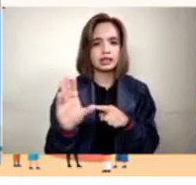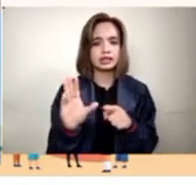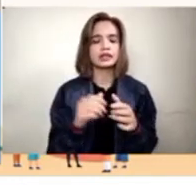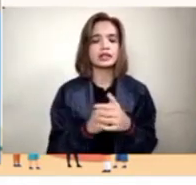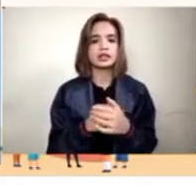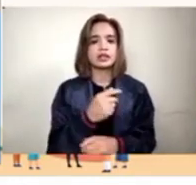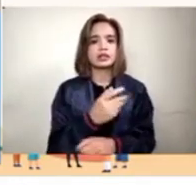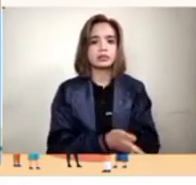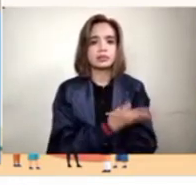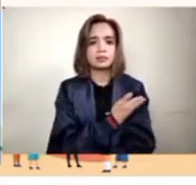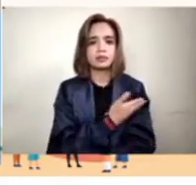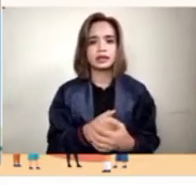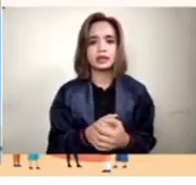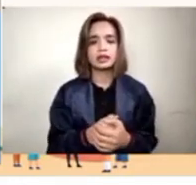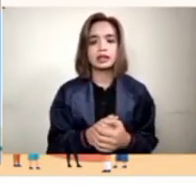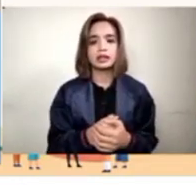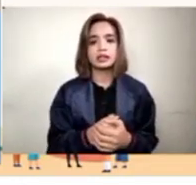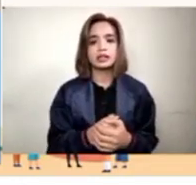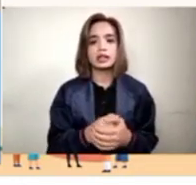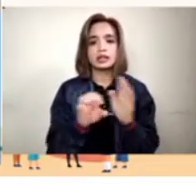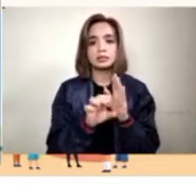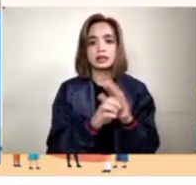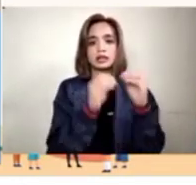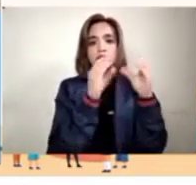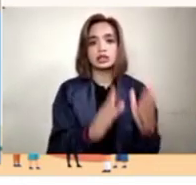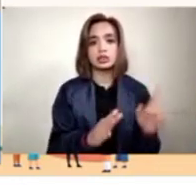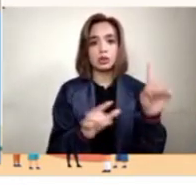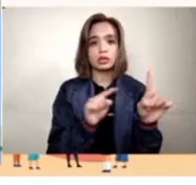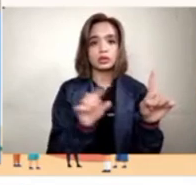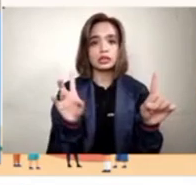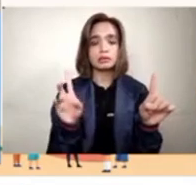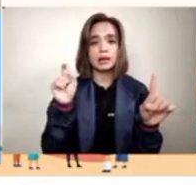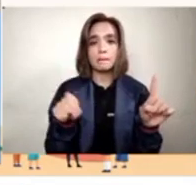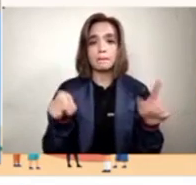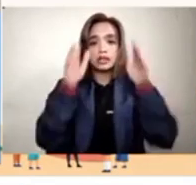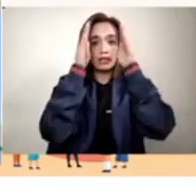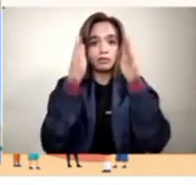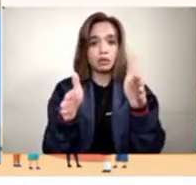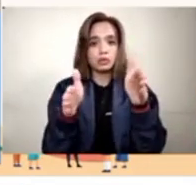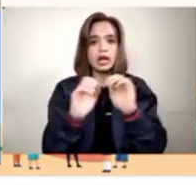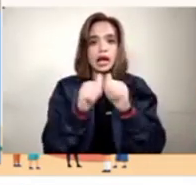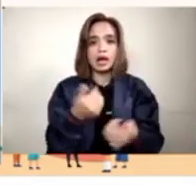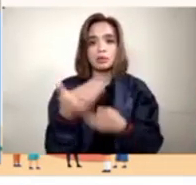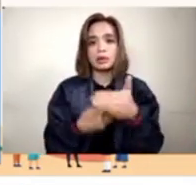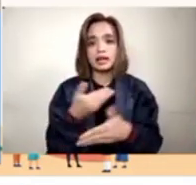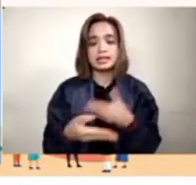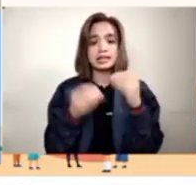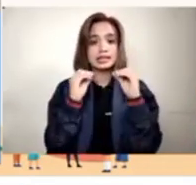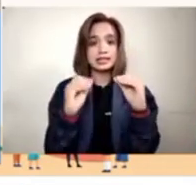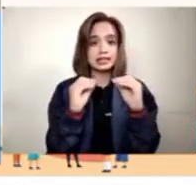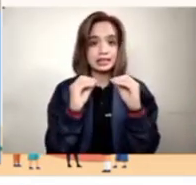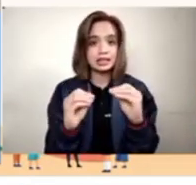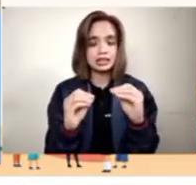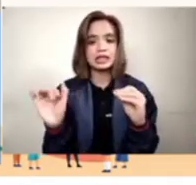two career lines. In terms of function, teachers 1 to 7 should concentrate on the teaching